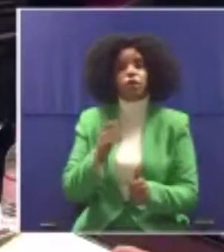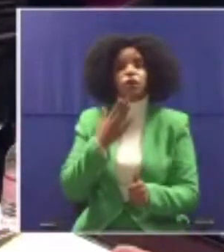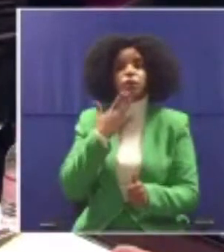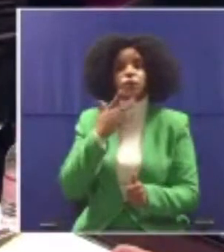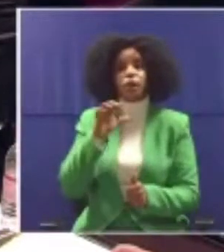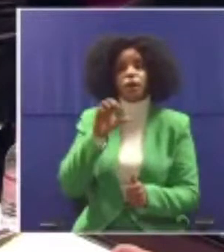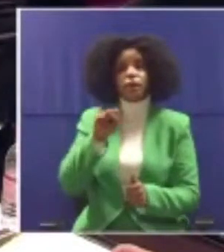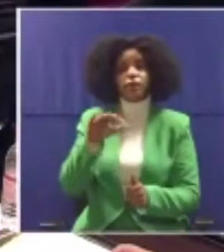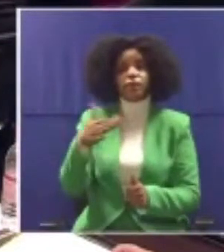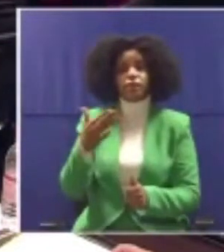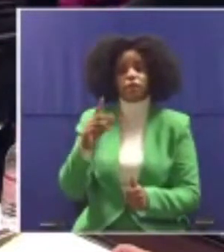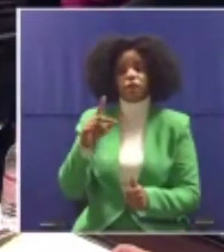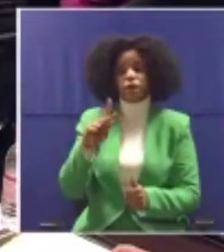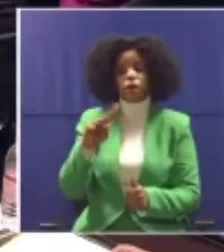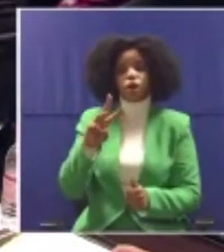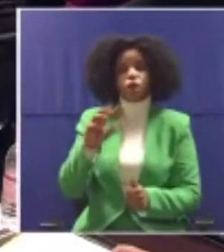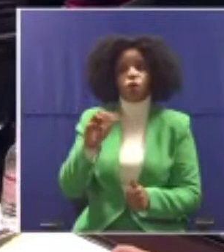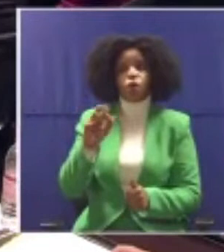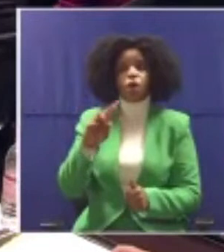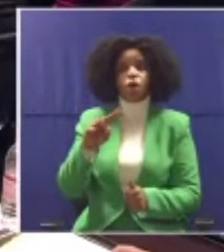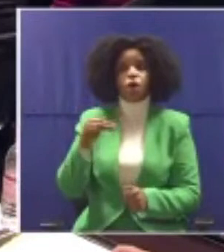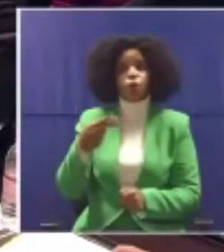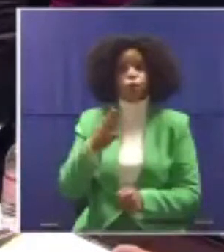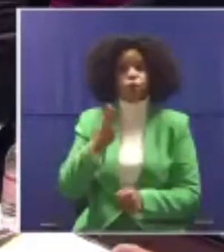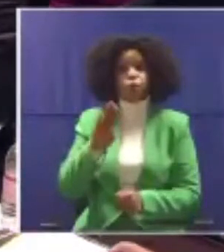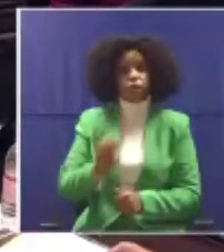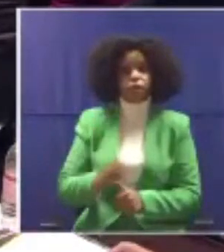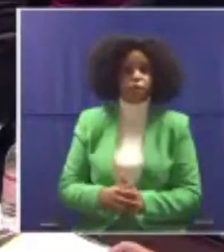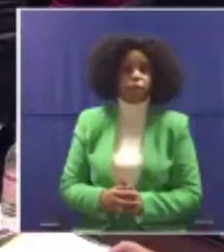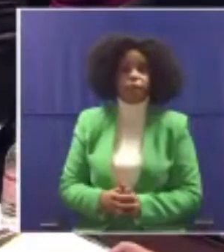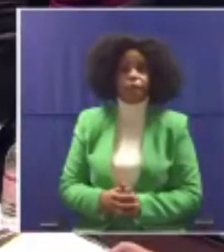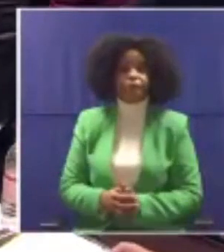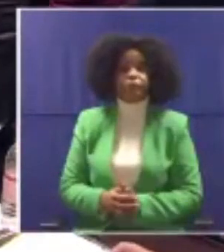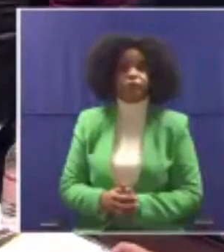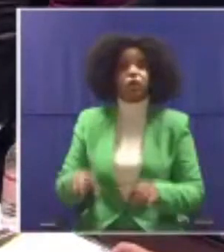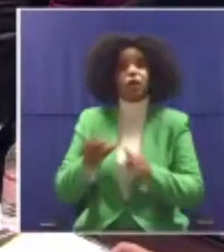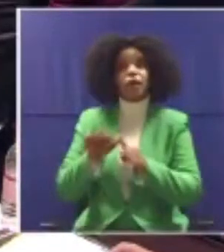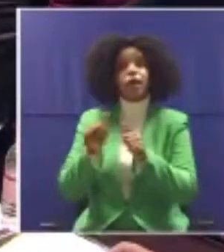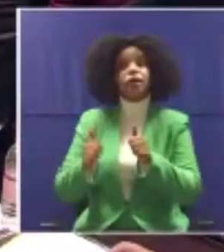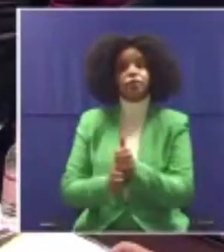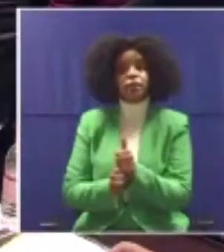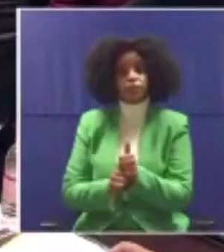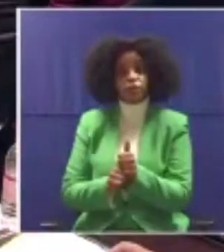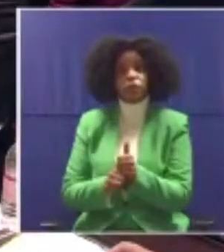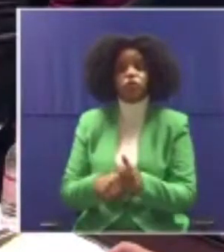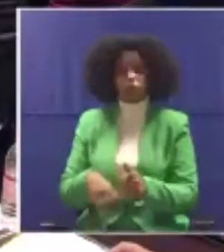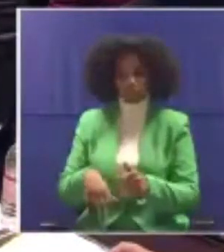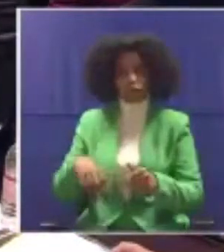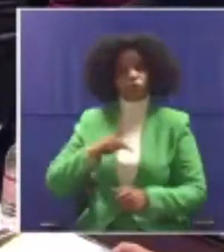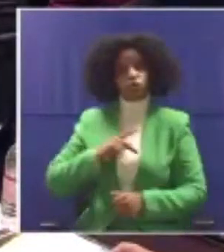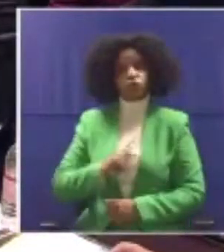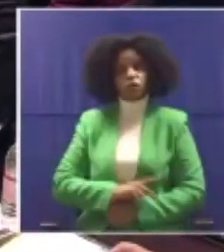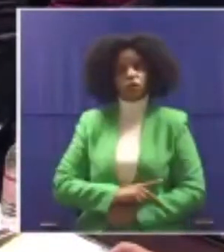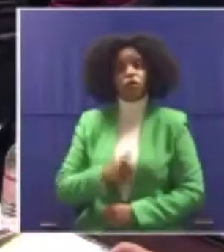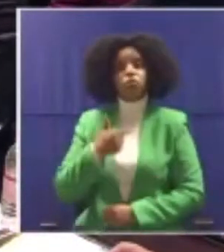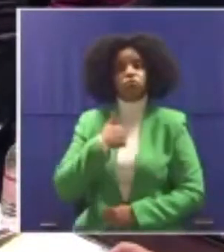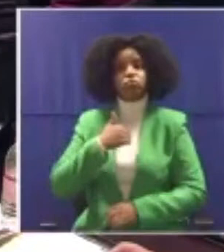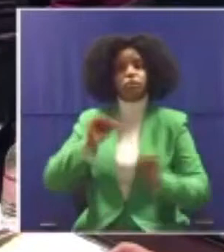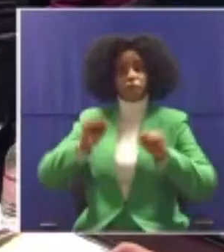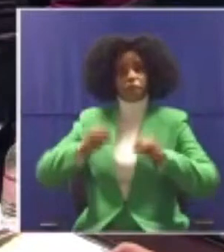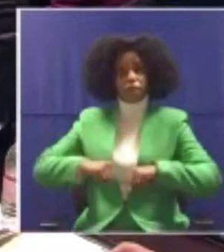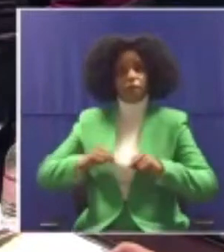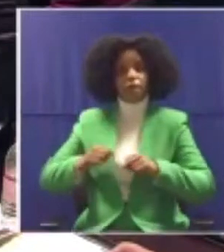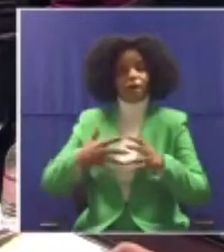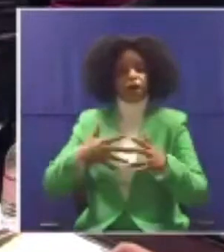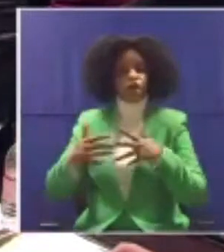Deputy President, I agree with you that any form of government must be willing to put the people first. We